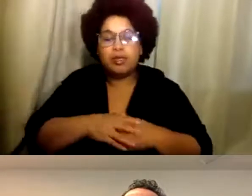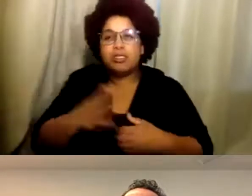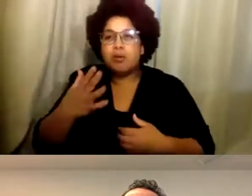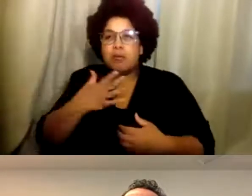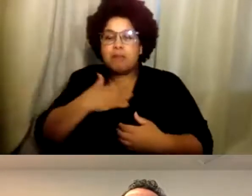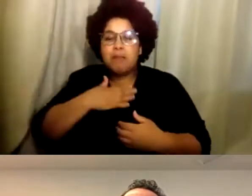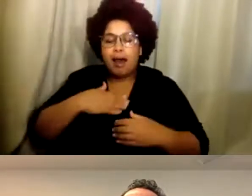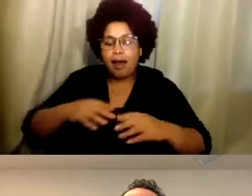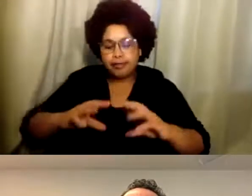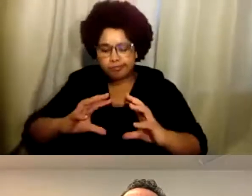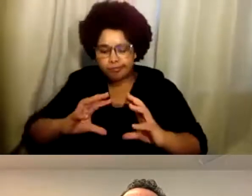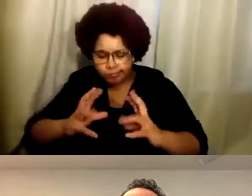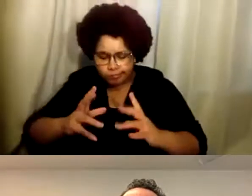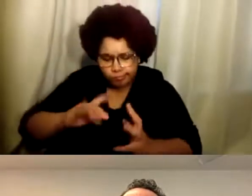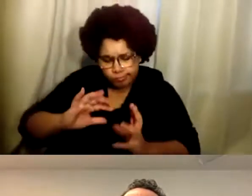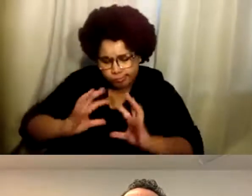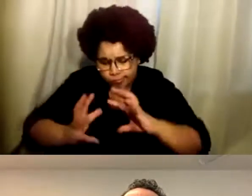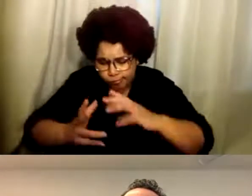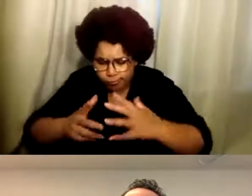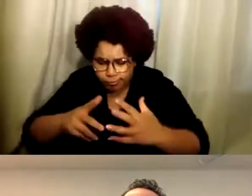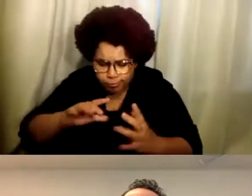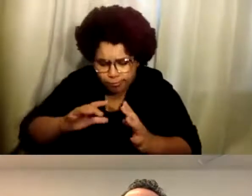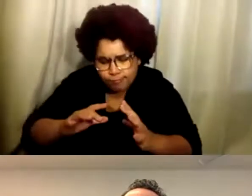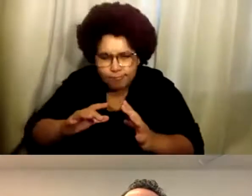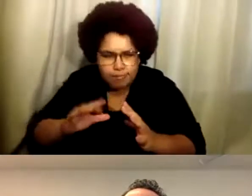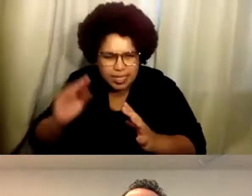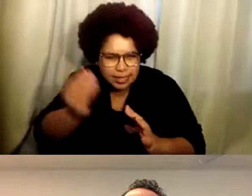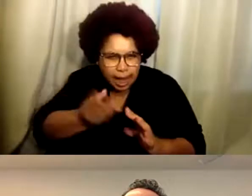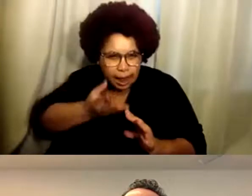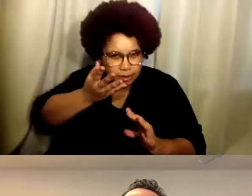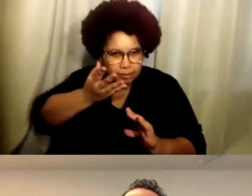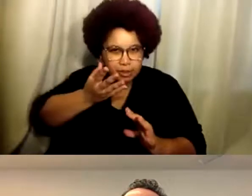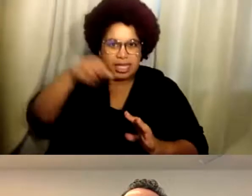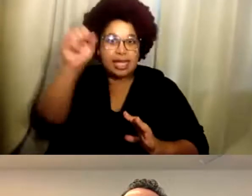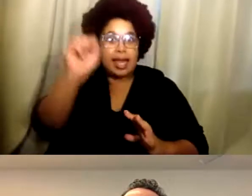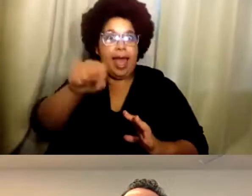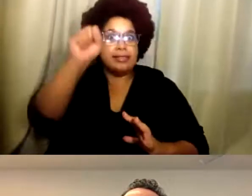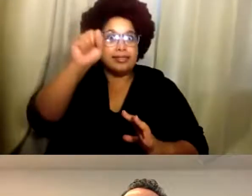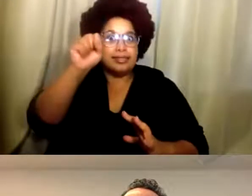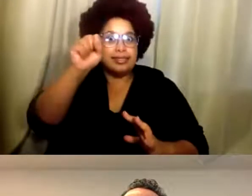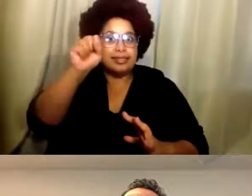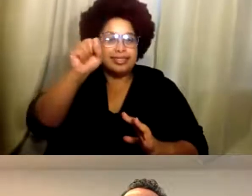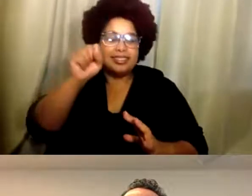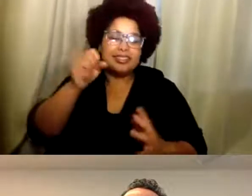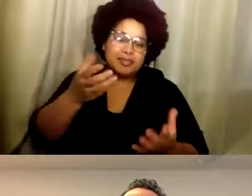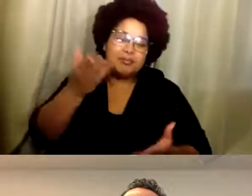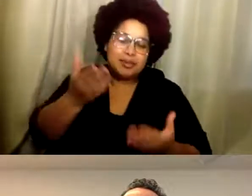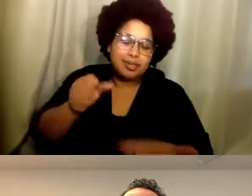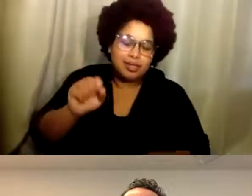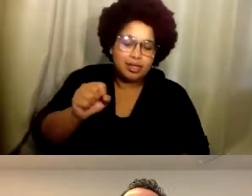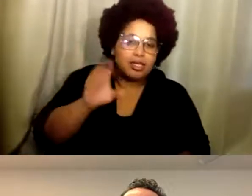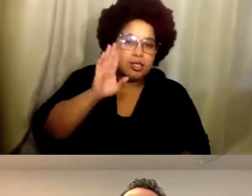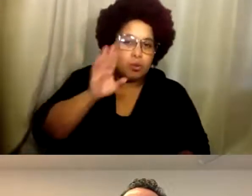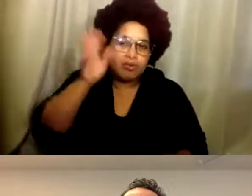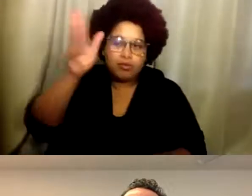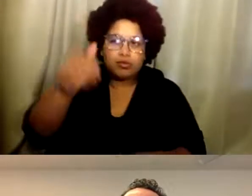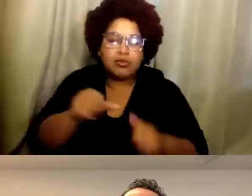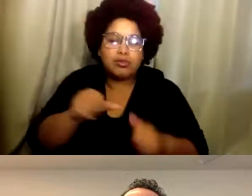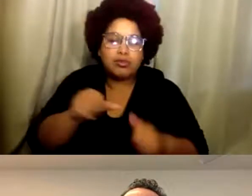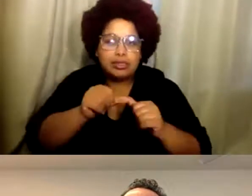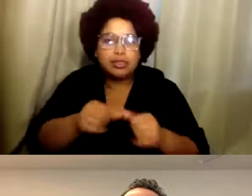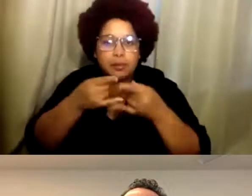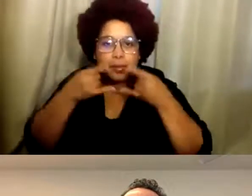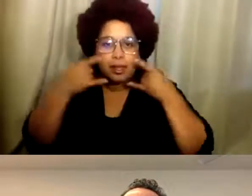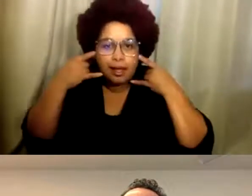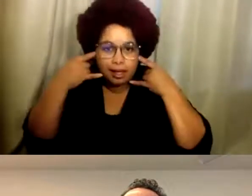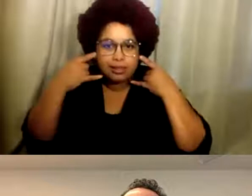me that most likely, yes. I think that we will wearing in the future for